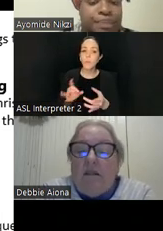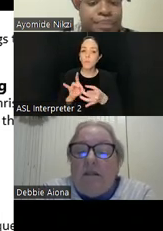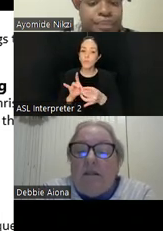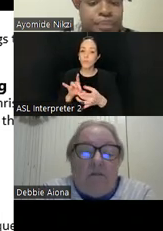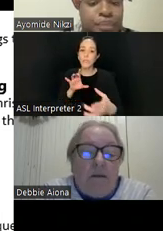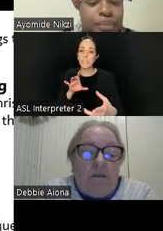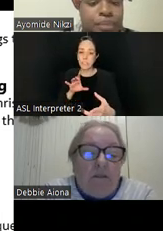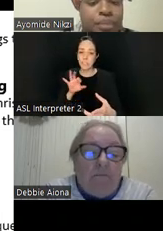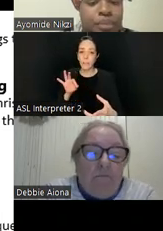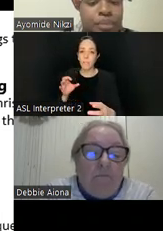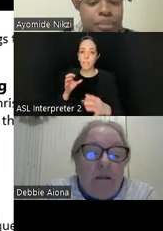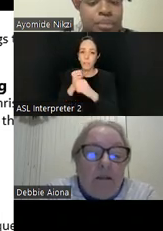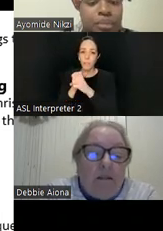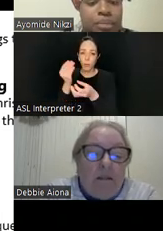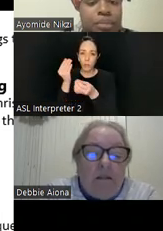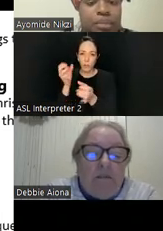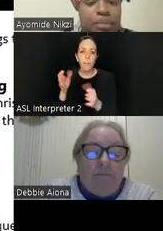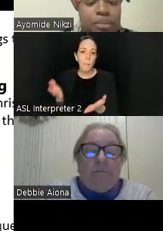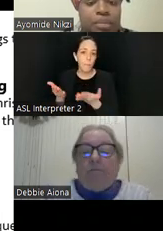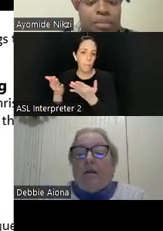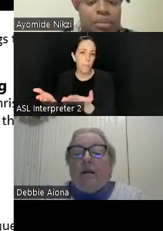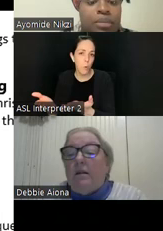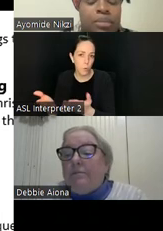confidential information.